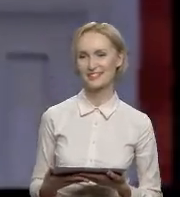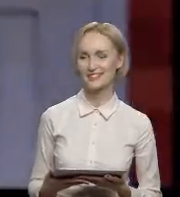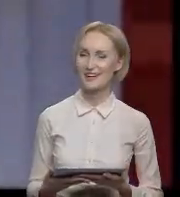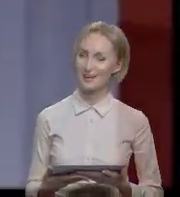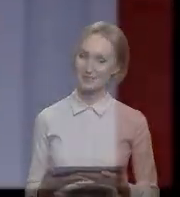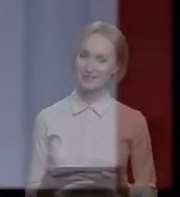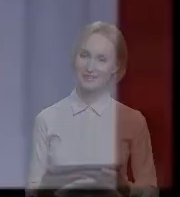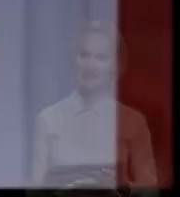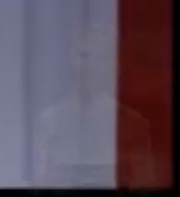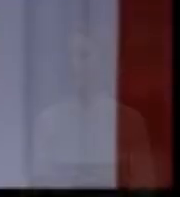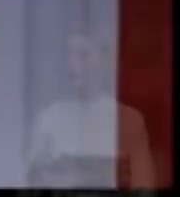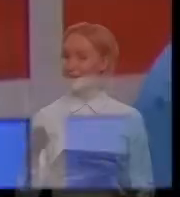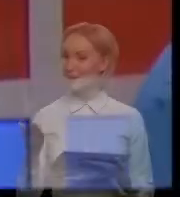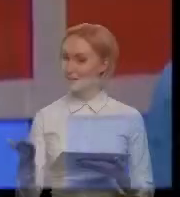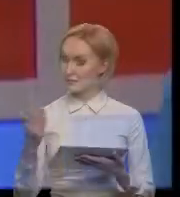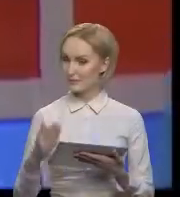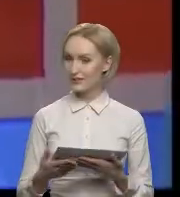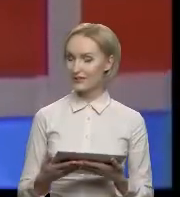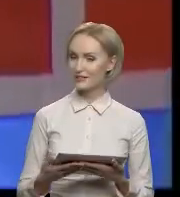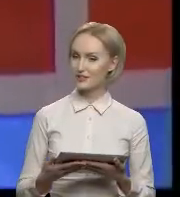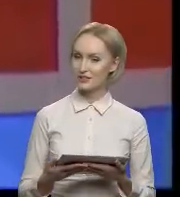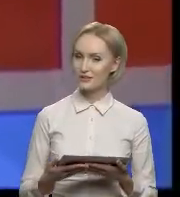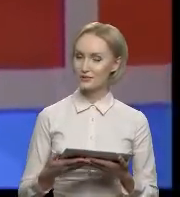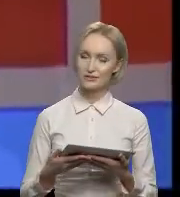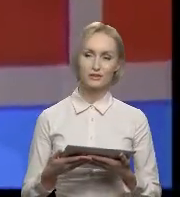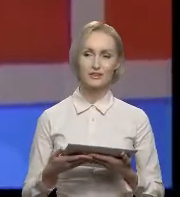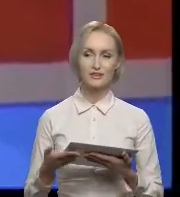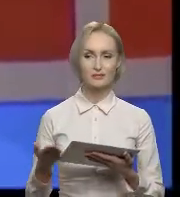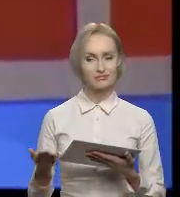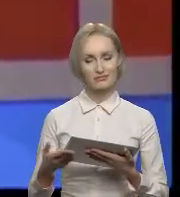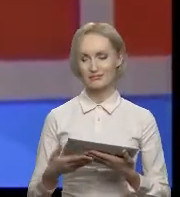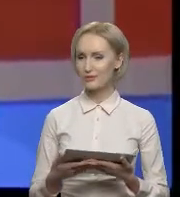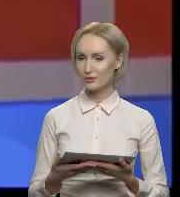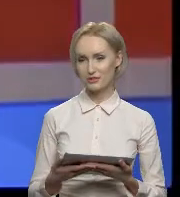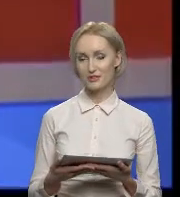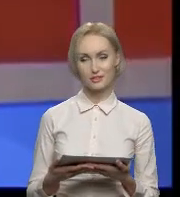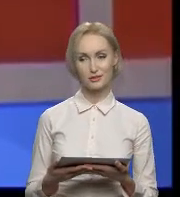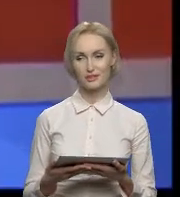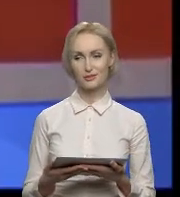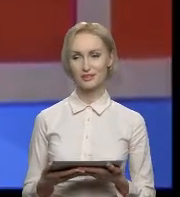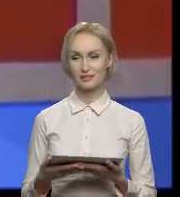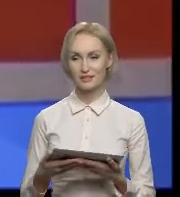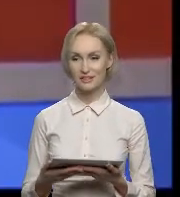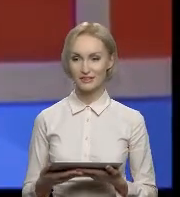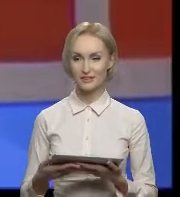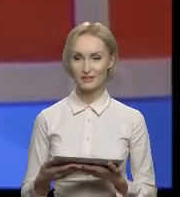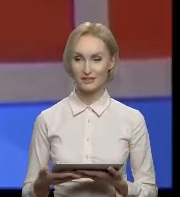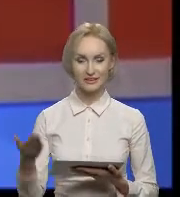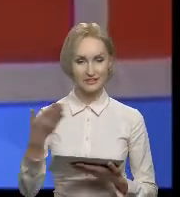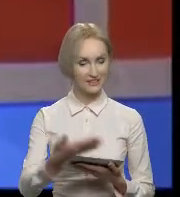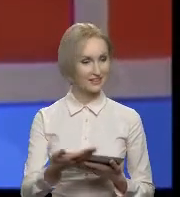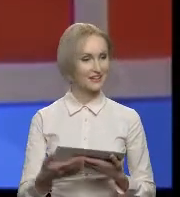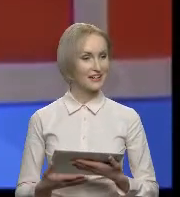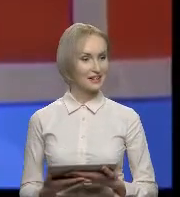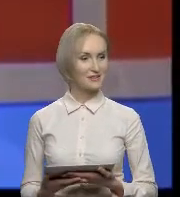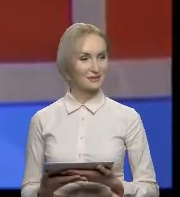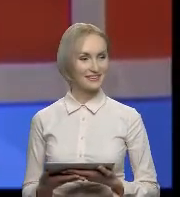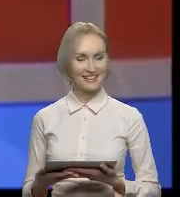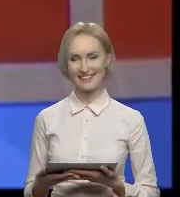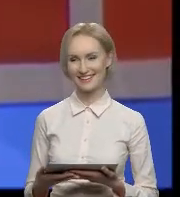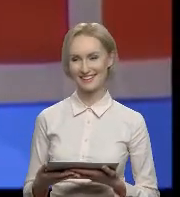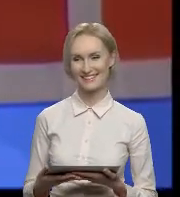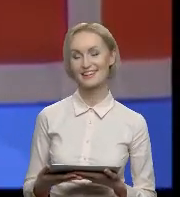son is with his dad with right the now. Dad and she, and my daughter is with the foster parent seen. Right now. Foster parent, why? Yes.